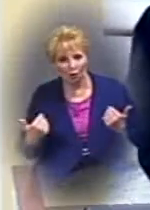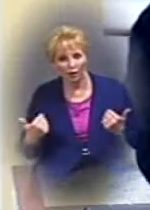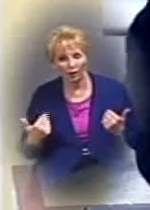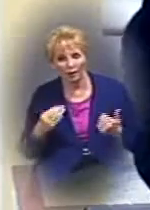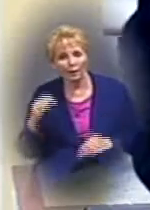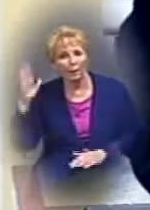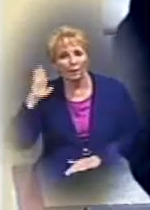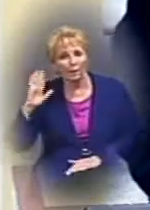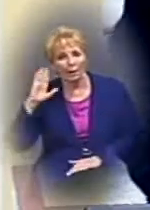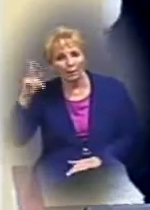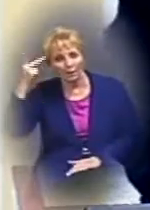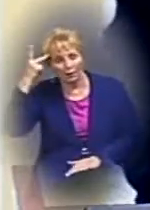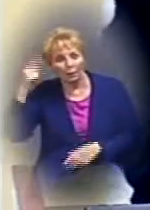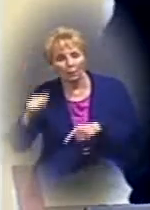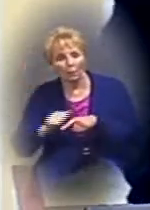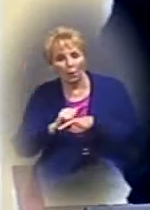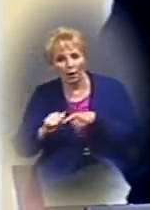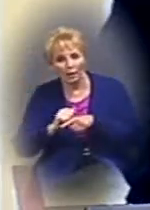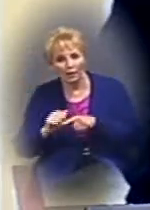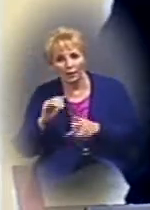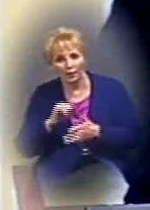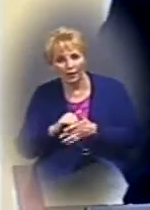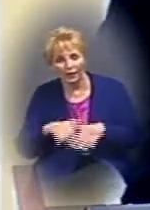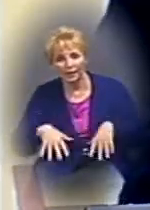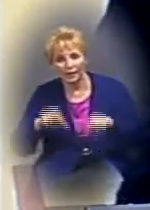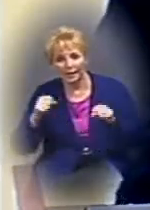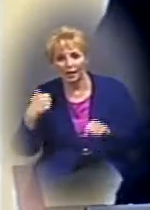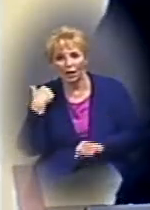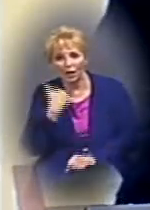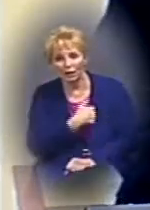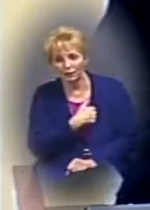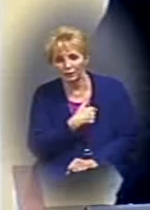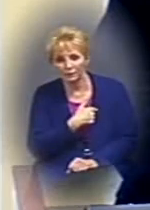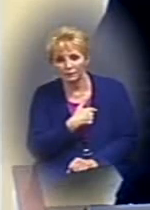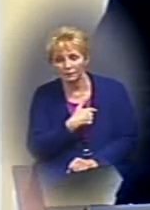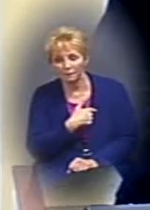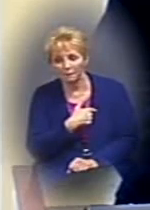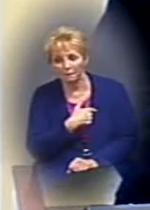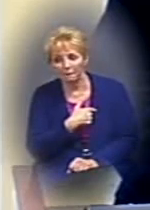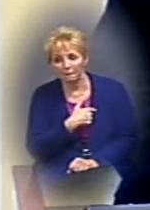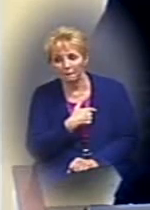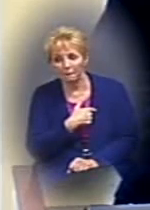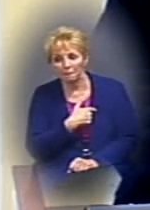and past political practices that are taking us.